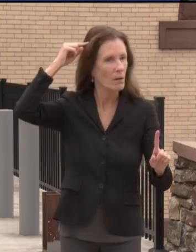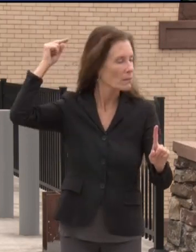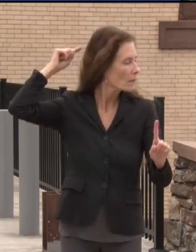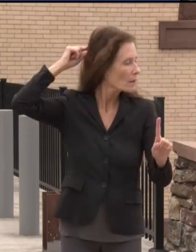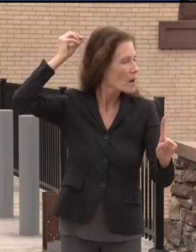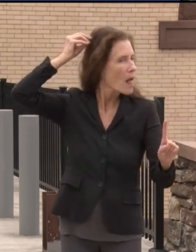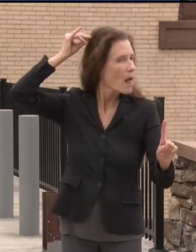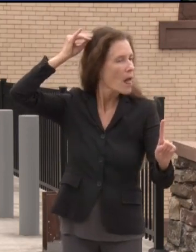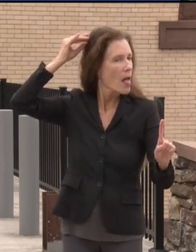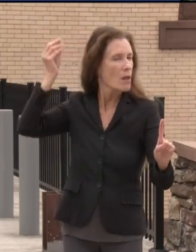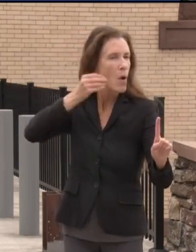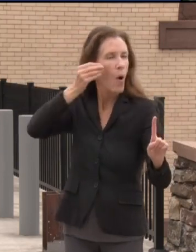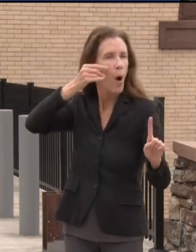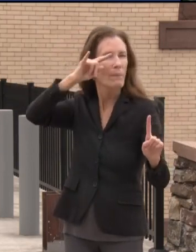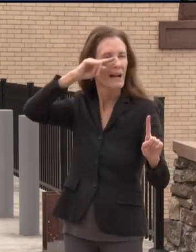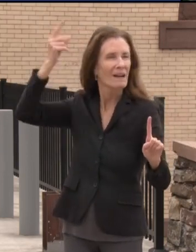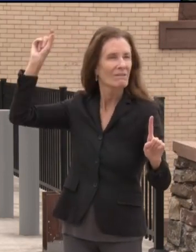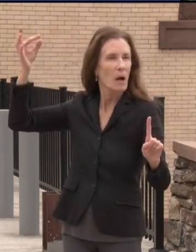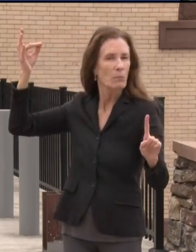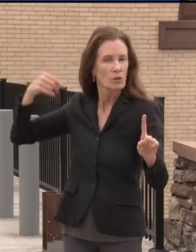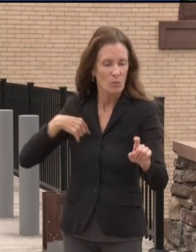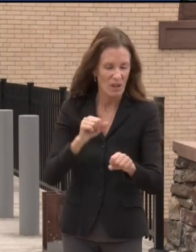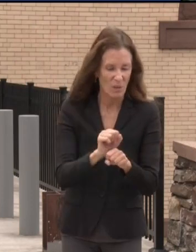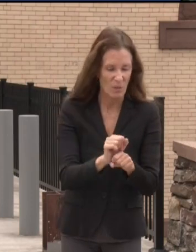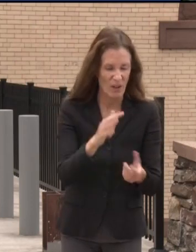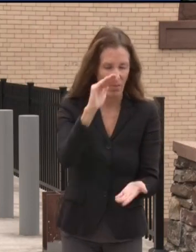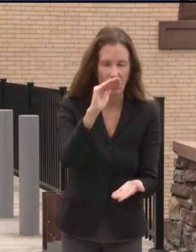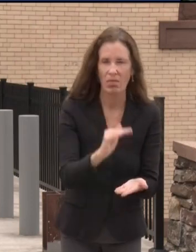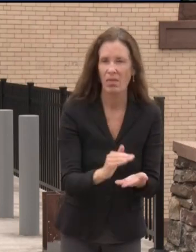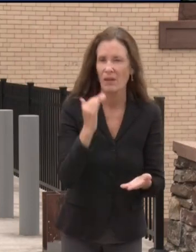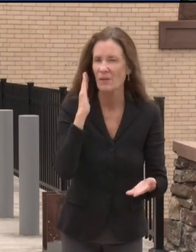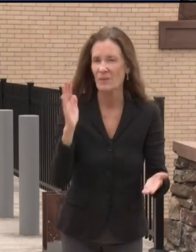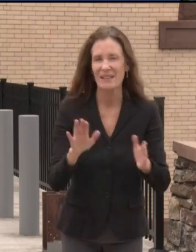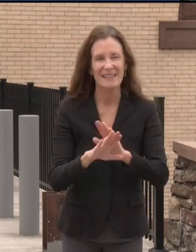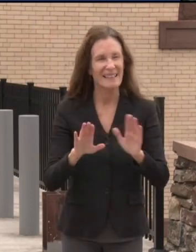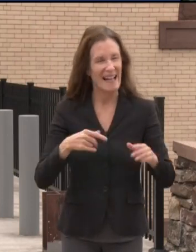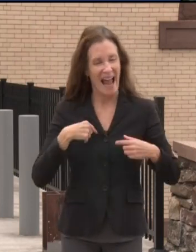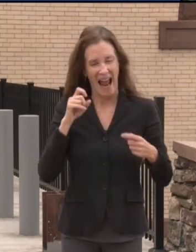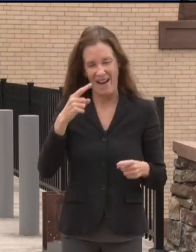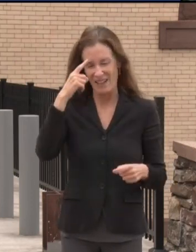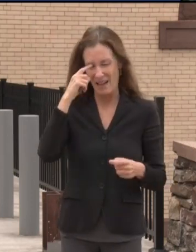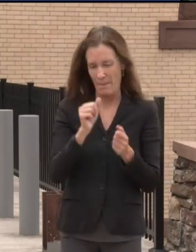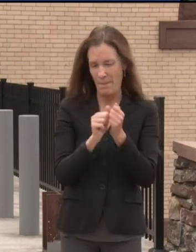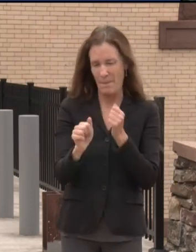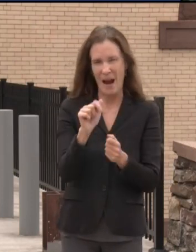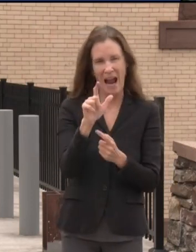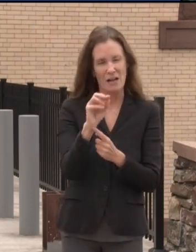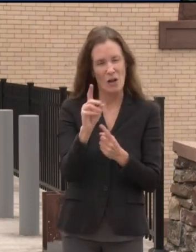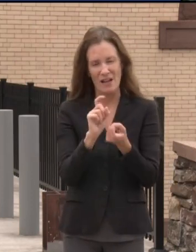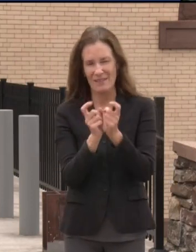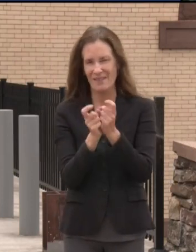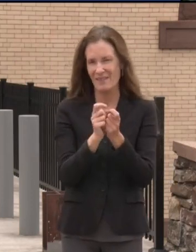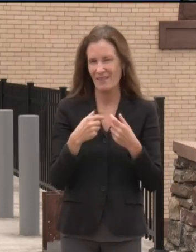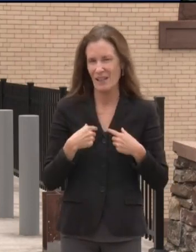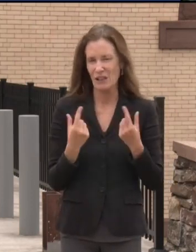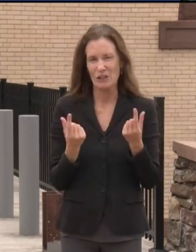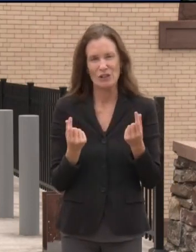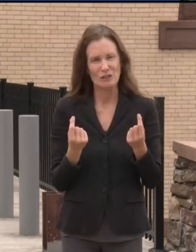for more family-friendly policies, and I think starting in the executive branch is a good place to start.